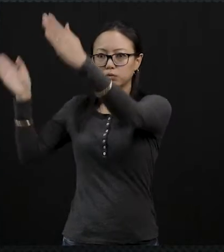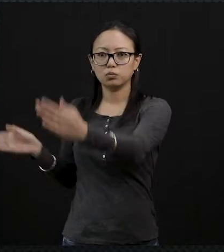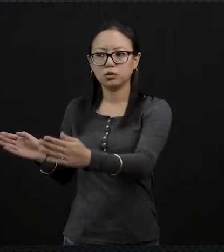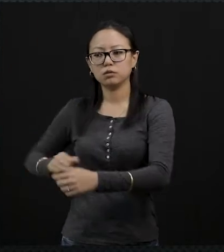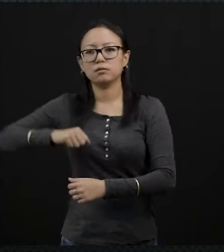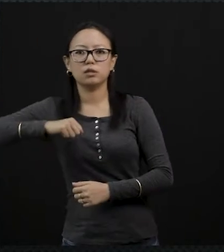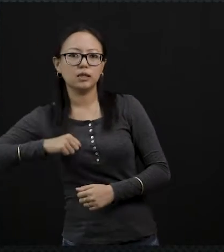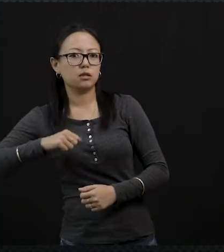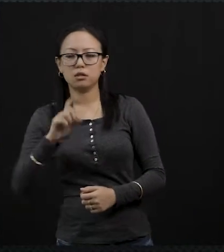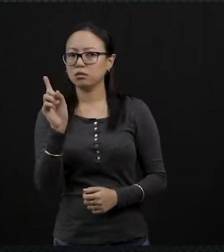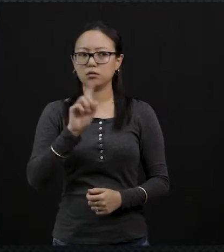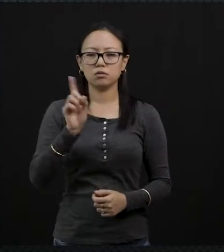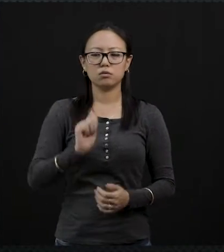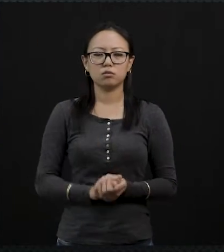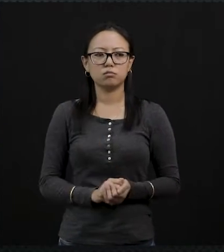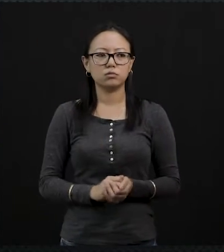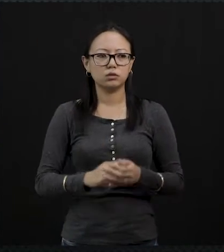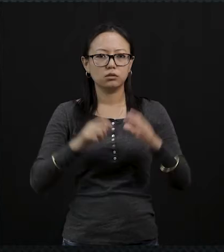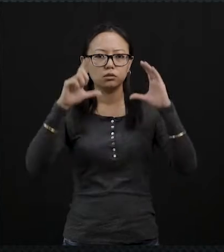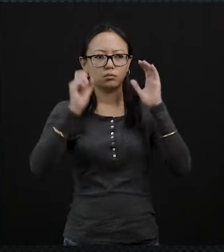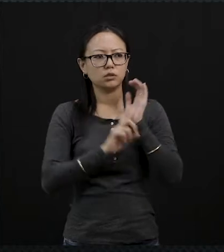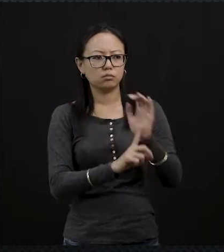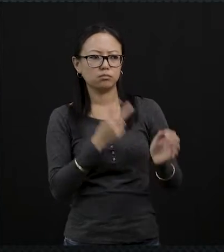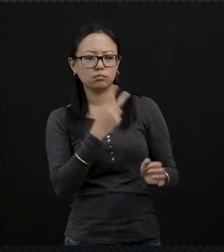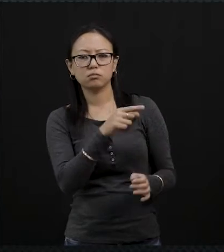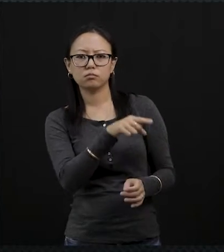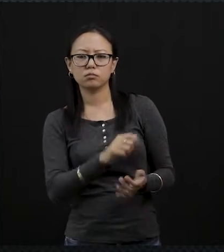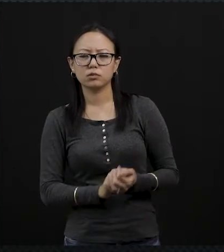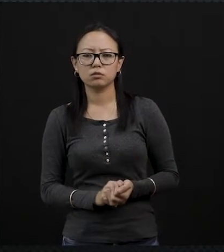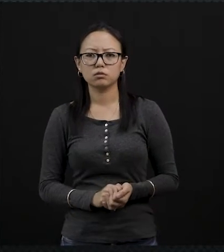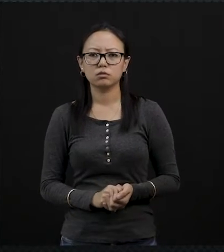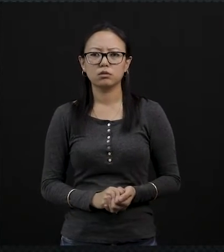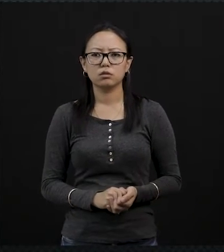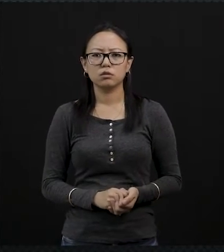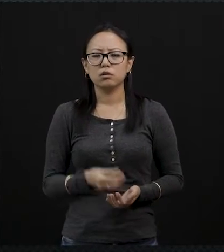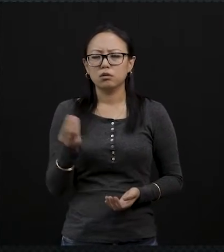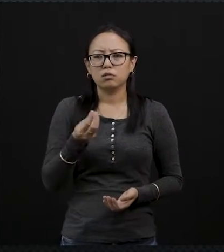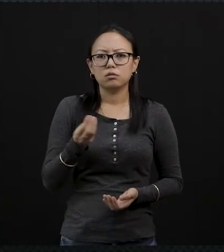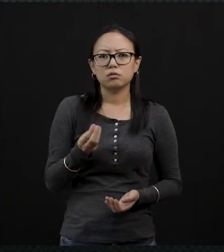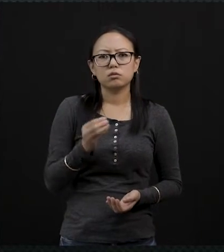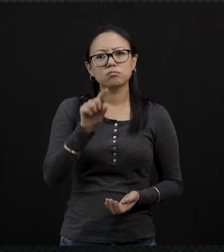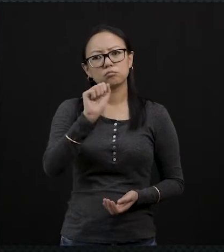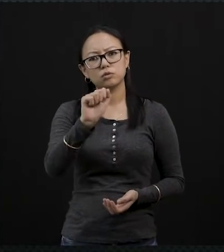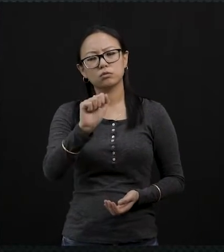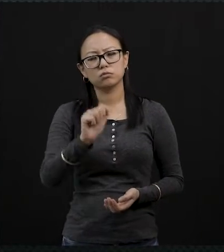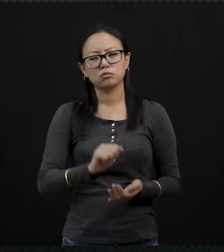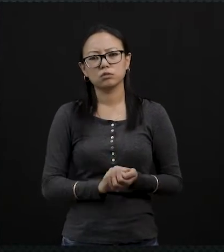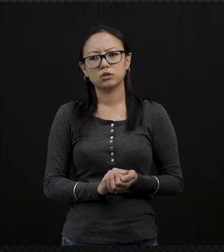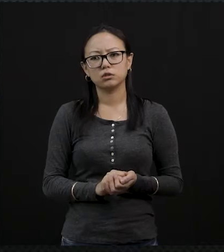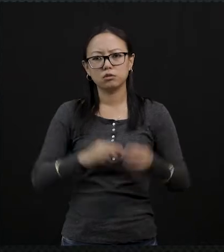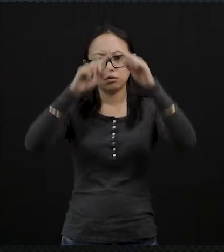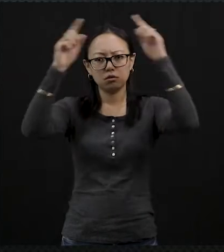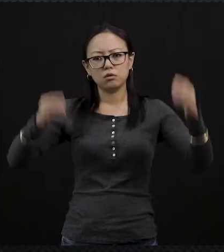right? Let's say some of you go to a school, like, and your school is a little far from your house, so